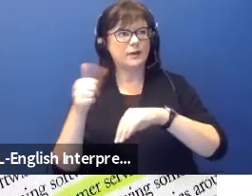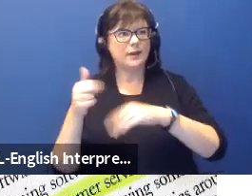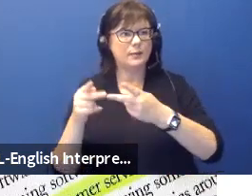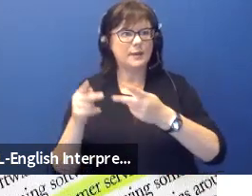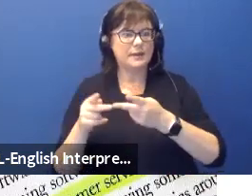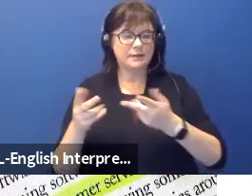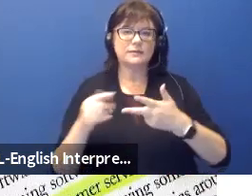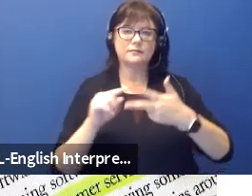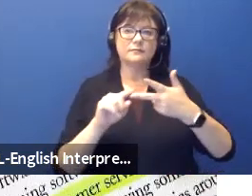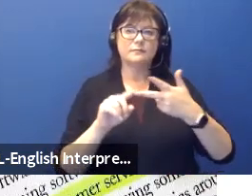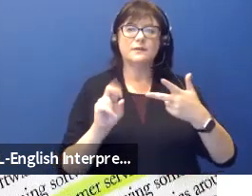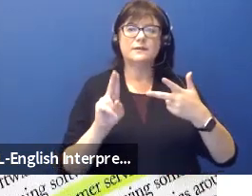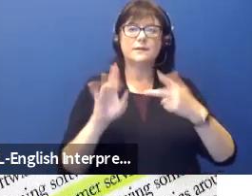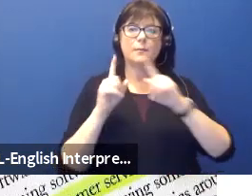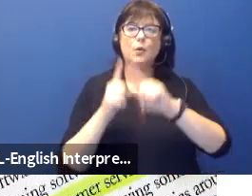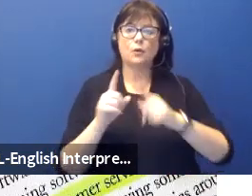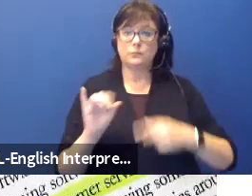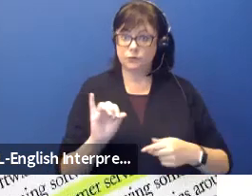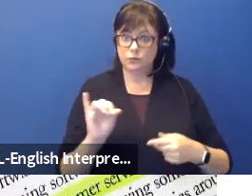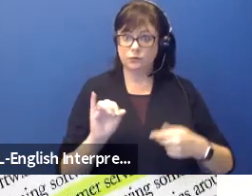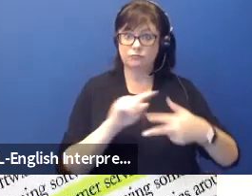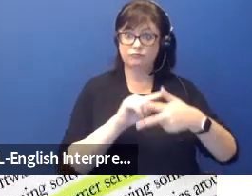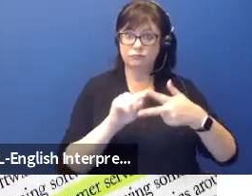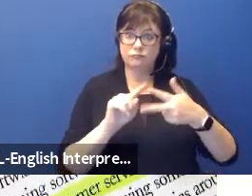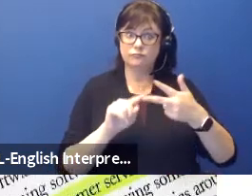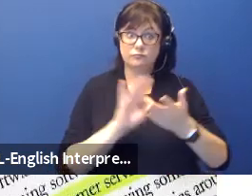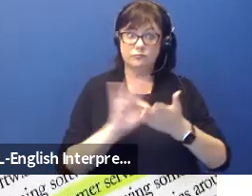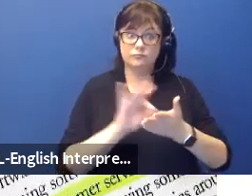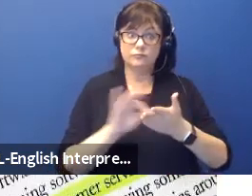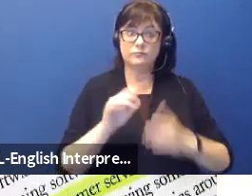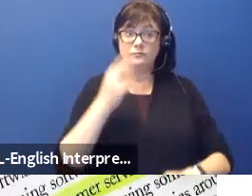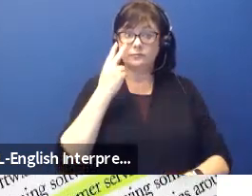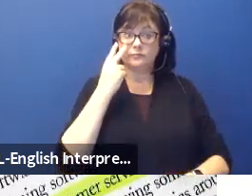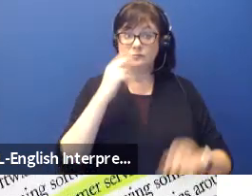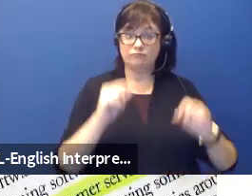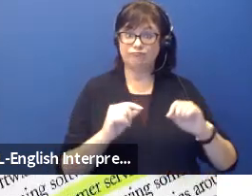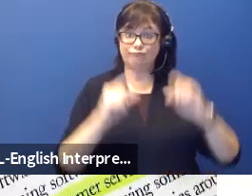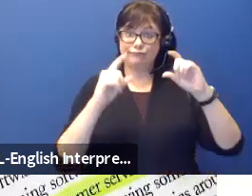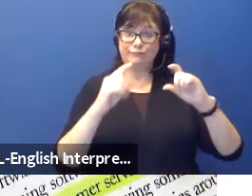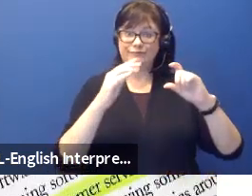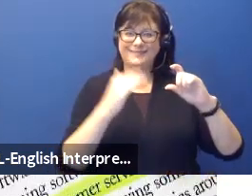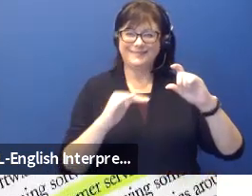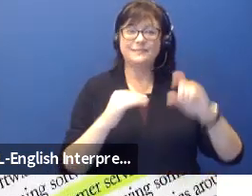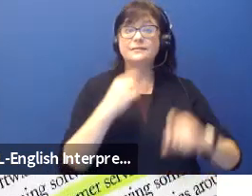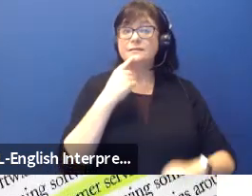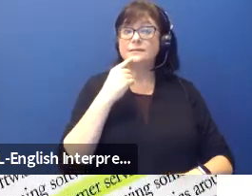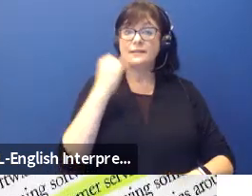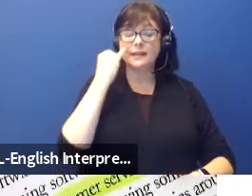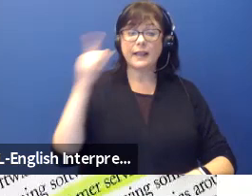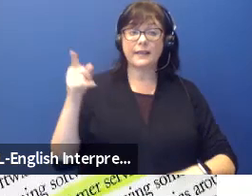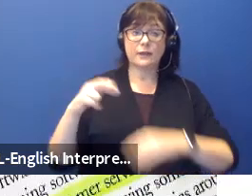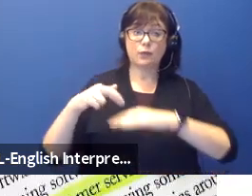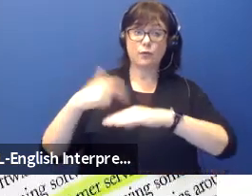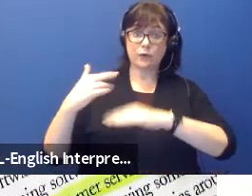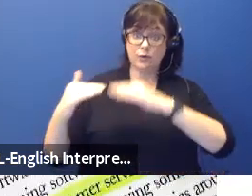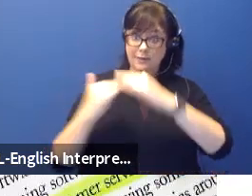goal. But this is in big letters for a reason. If you have a referral in the category